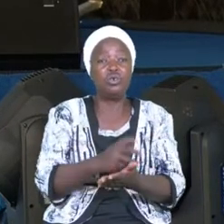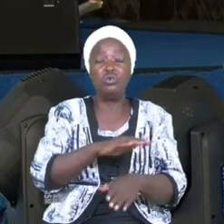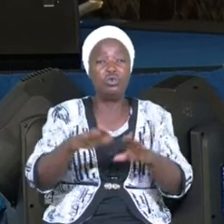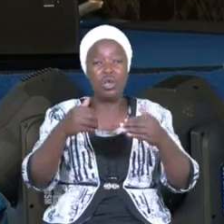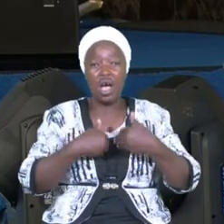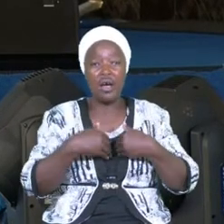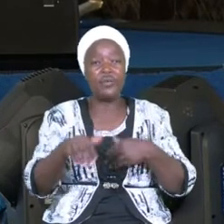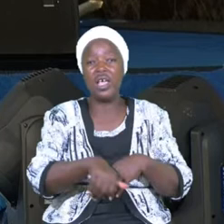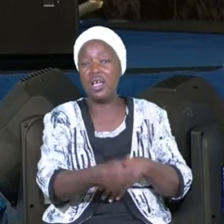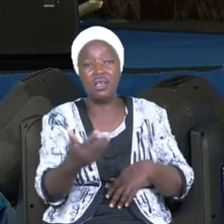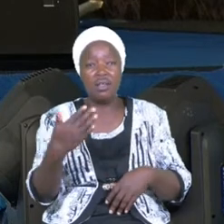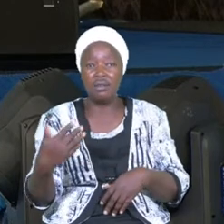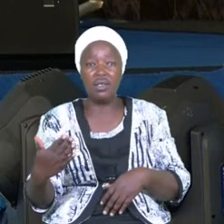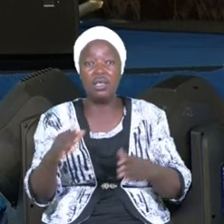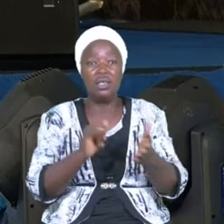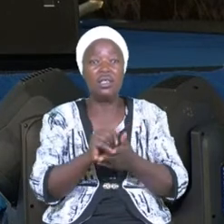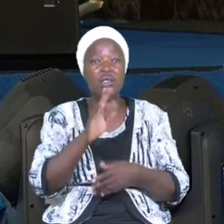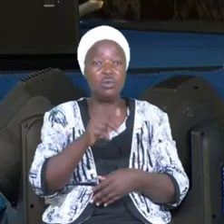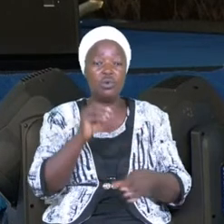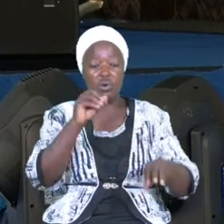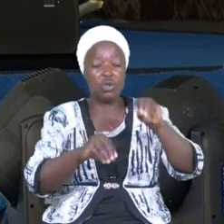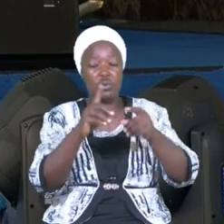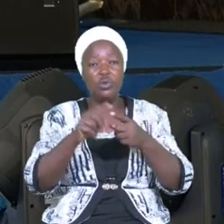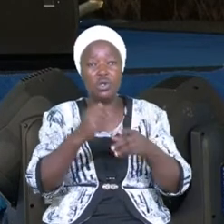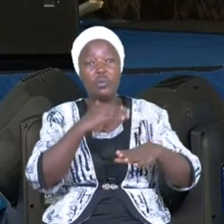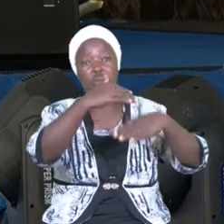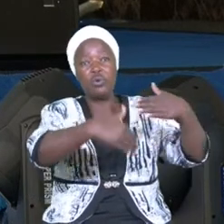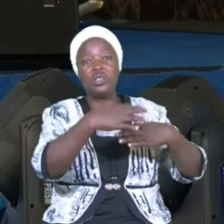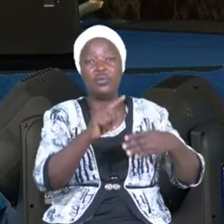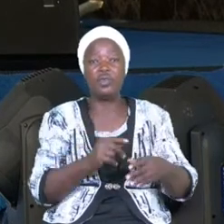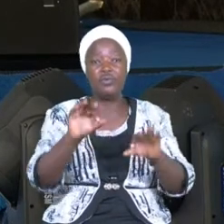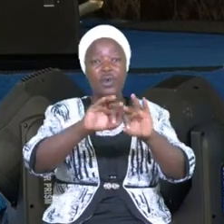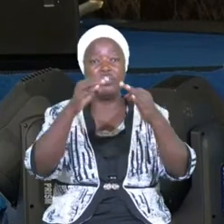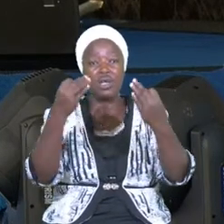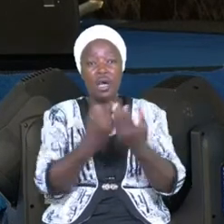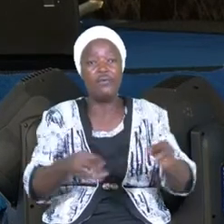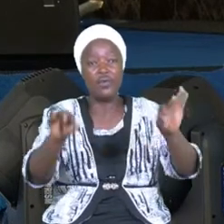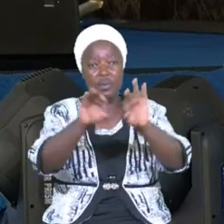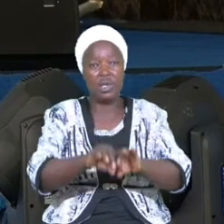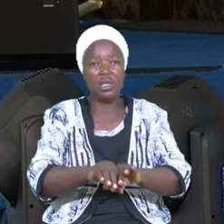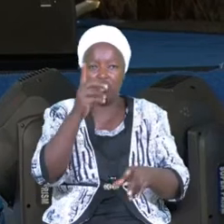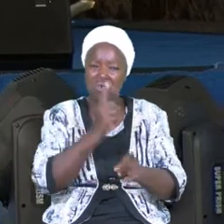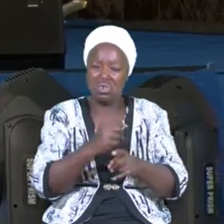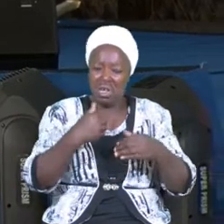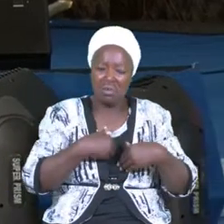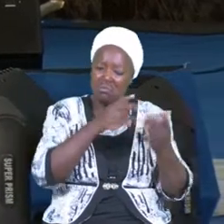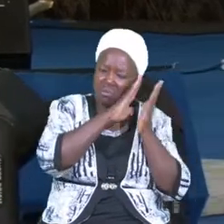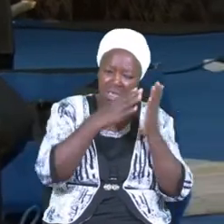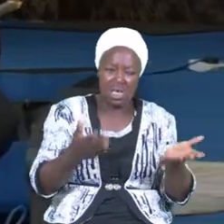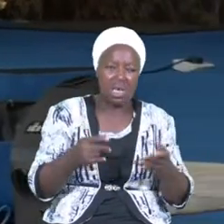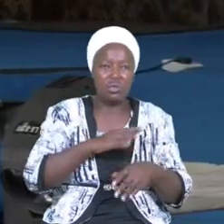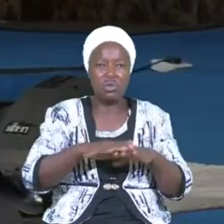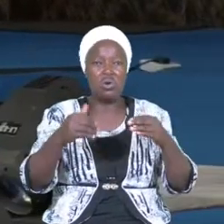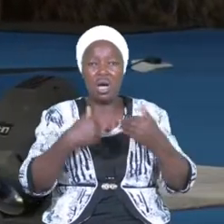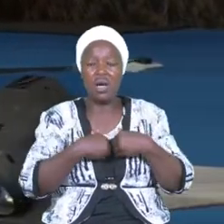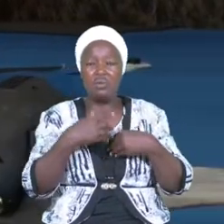anything that will contribute to the progress of your family. You are just there. You don't even have the normal